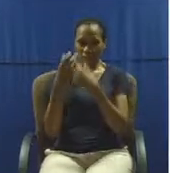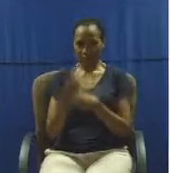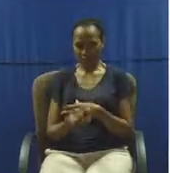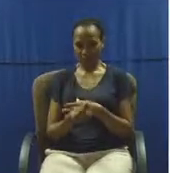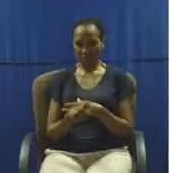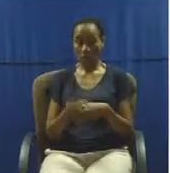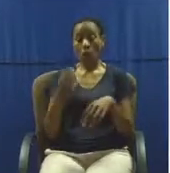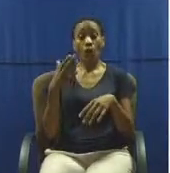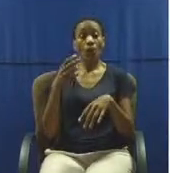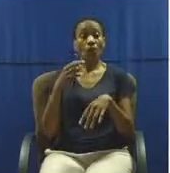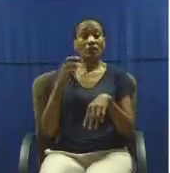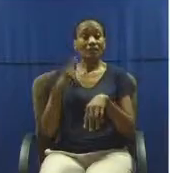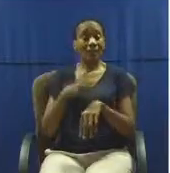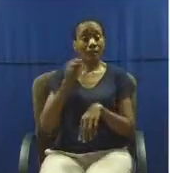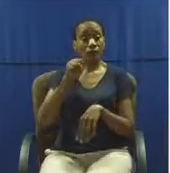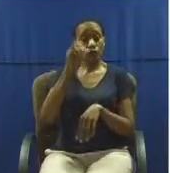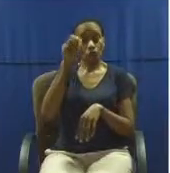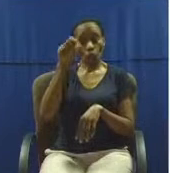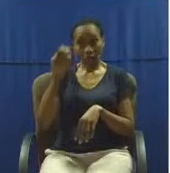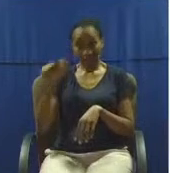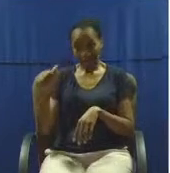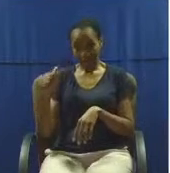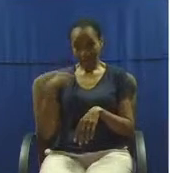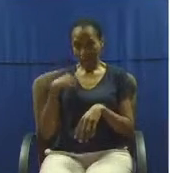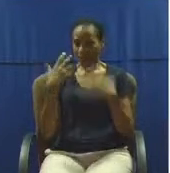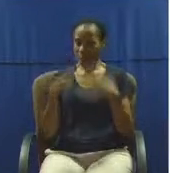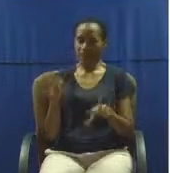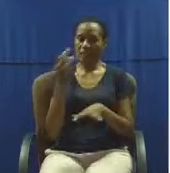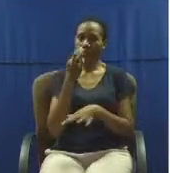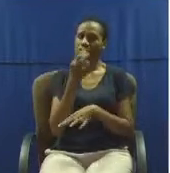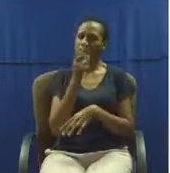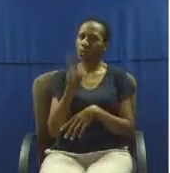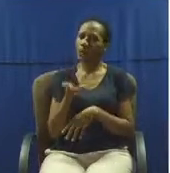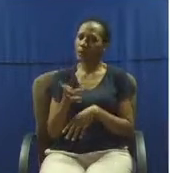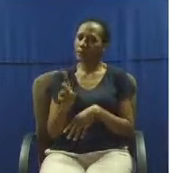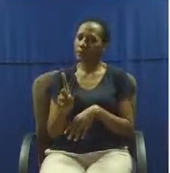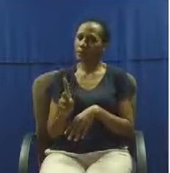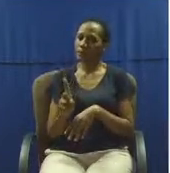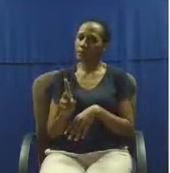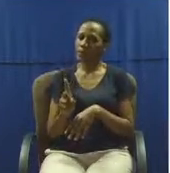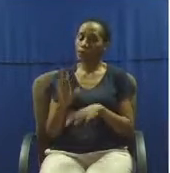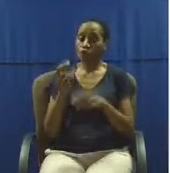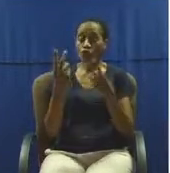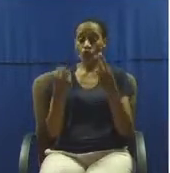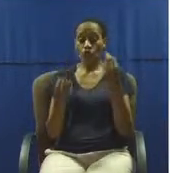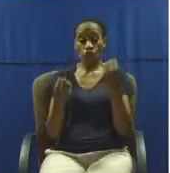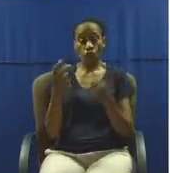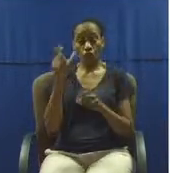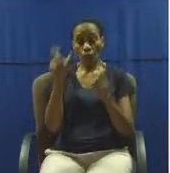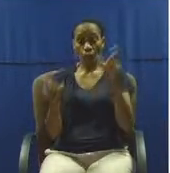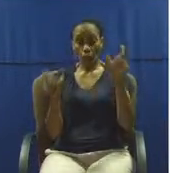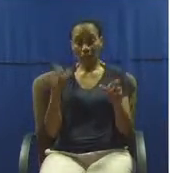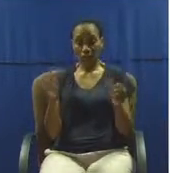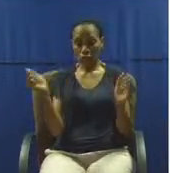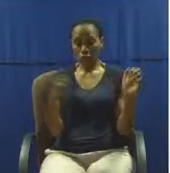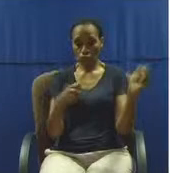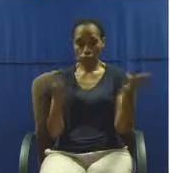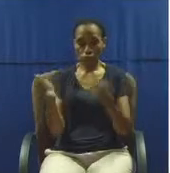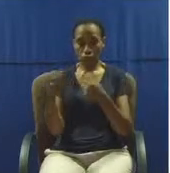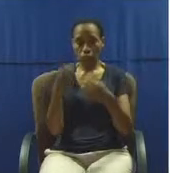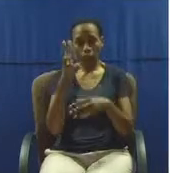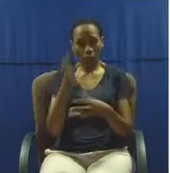in the State of the Nation address, we would be bringing in people, changing the guard in a number of